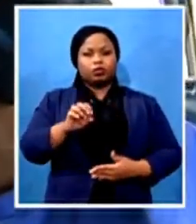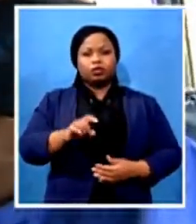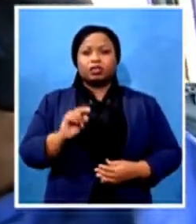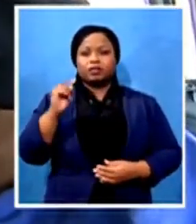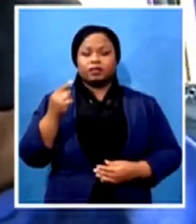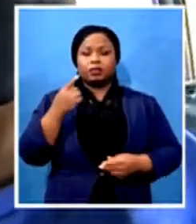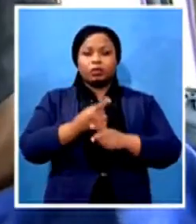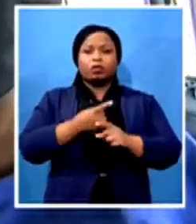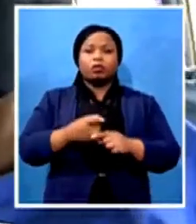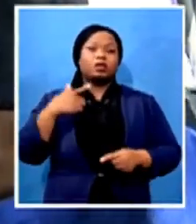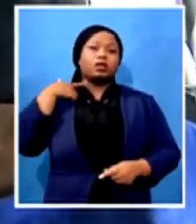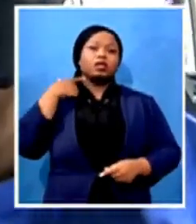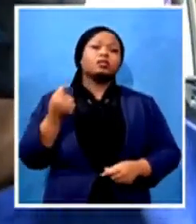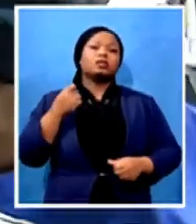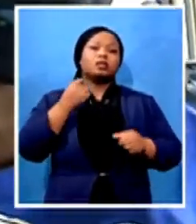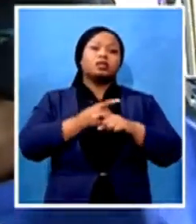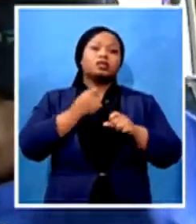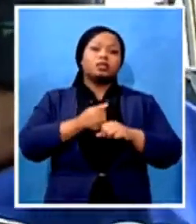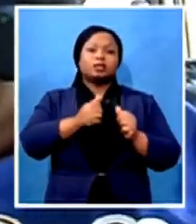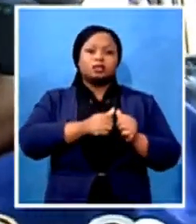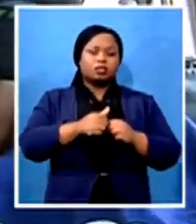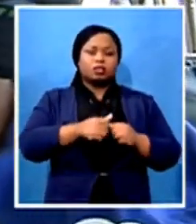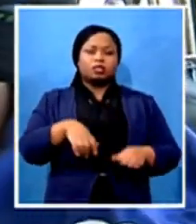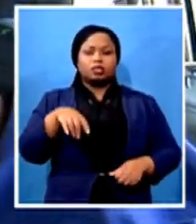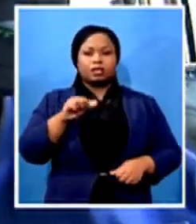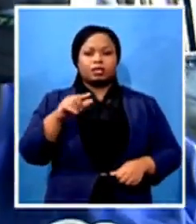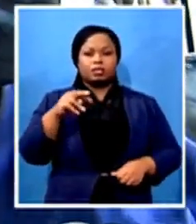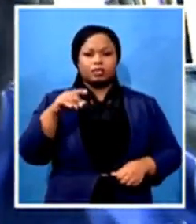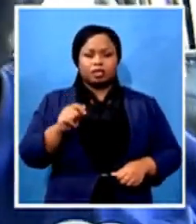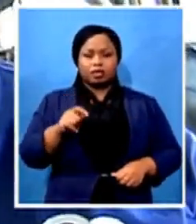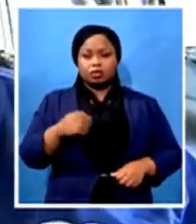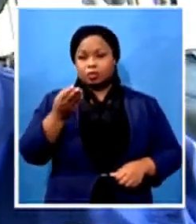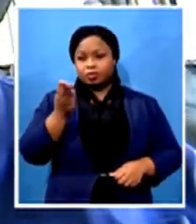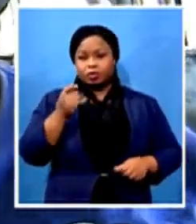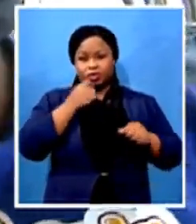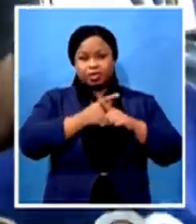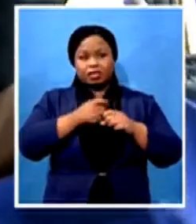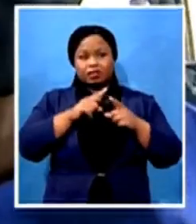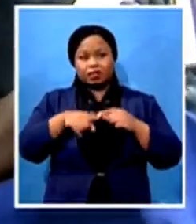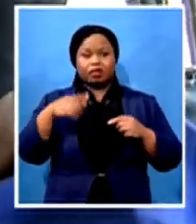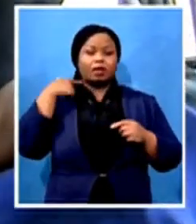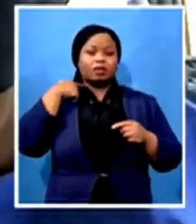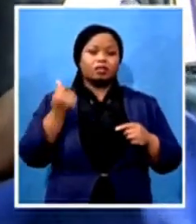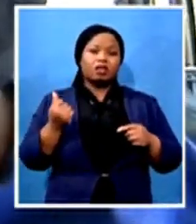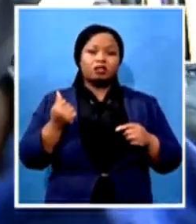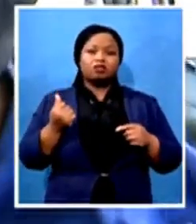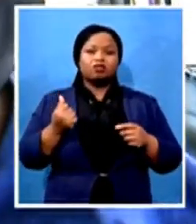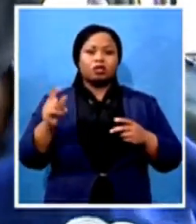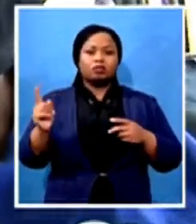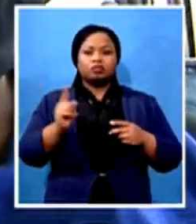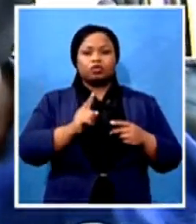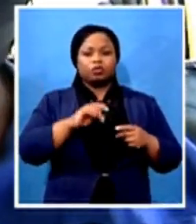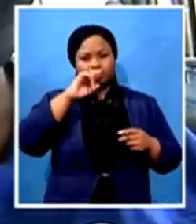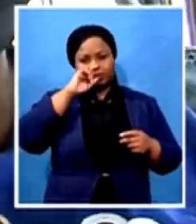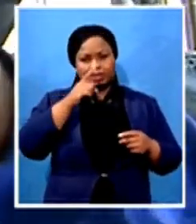Association and Amster. So those would be the taxis from Alexandra to Sandton. So Alexandra and Sandton, just to